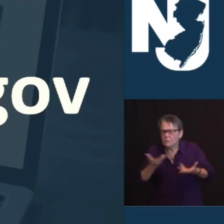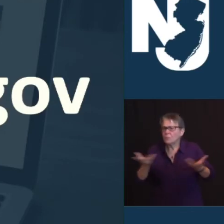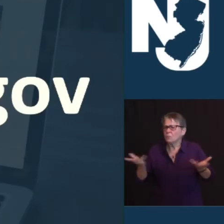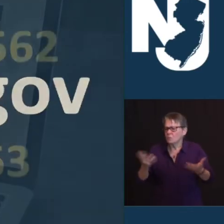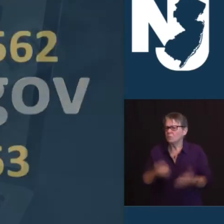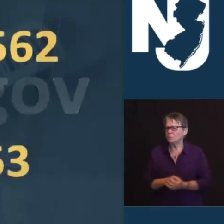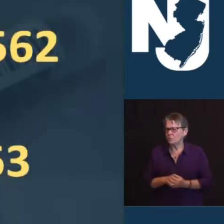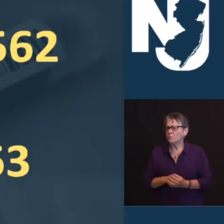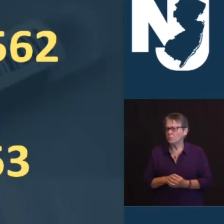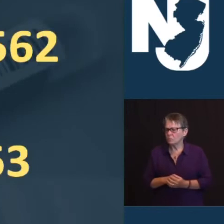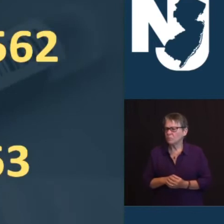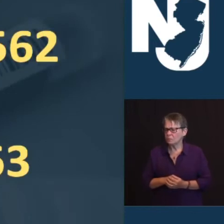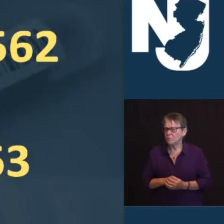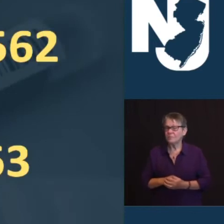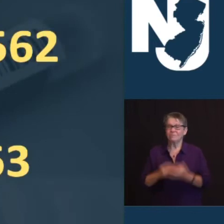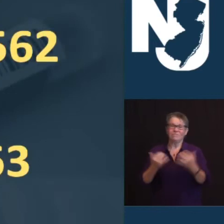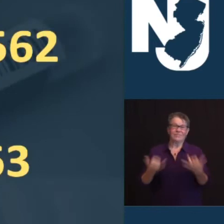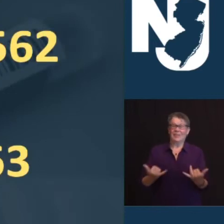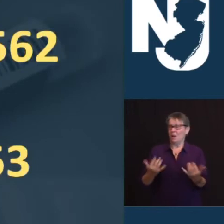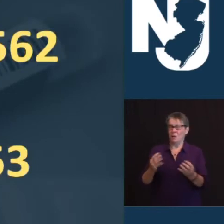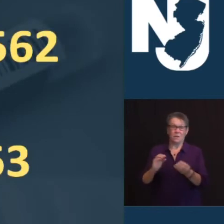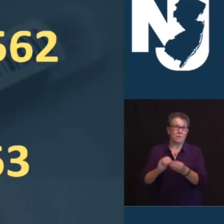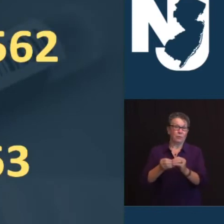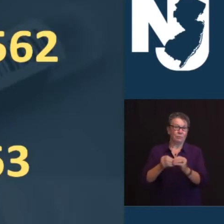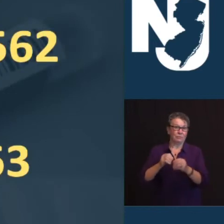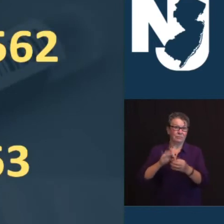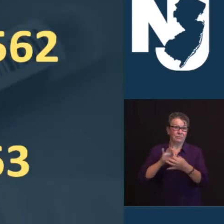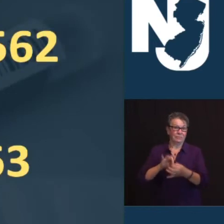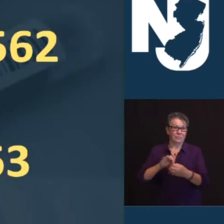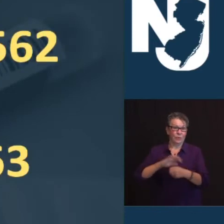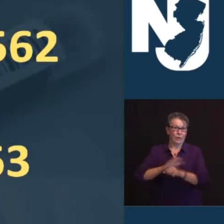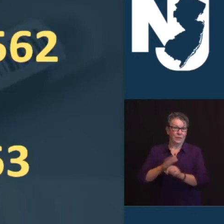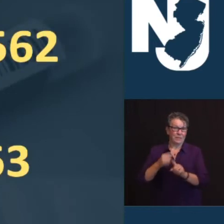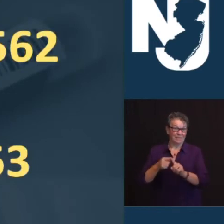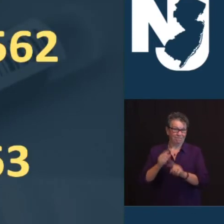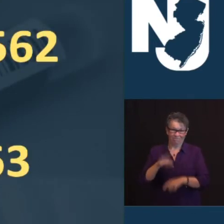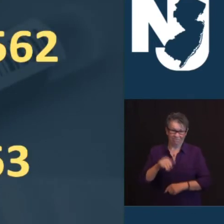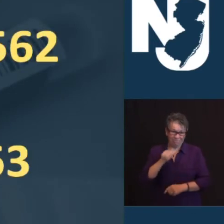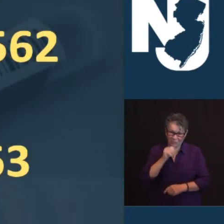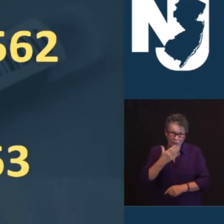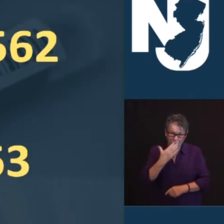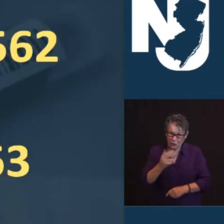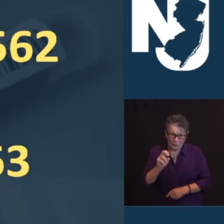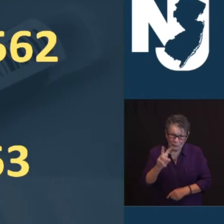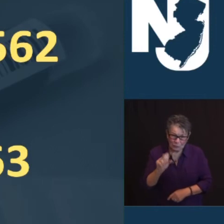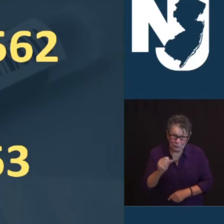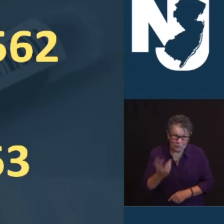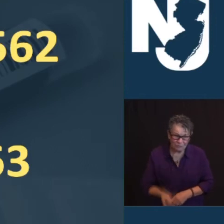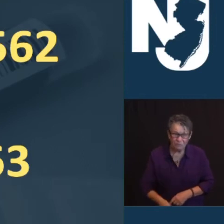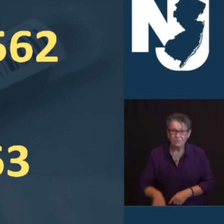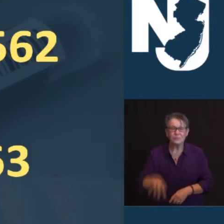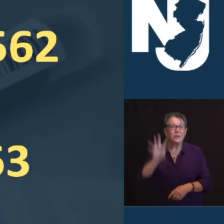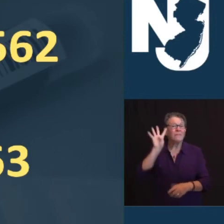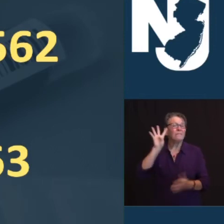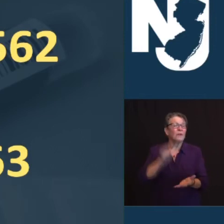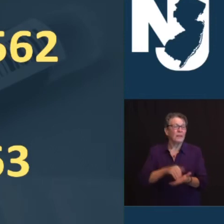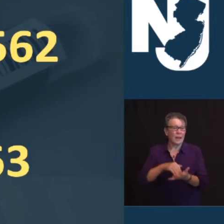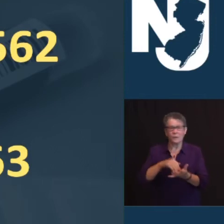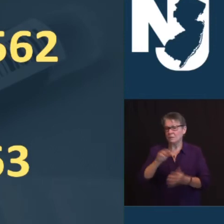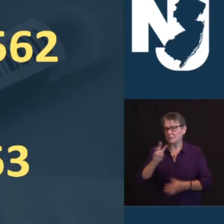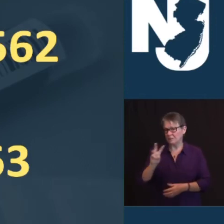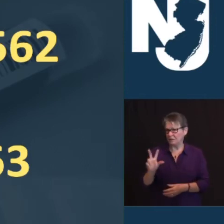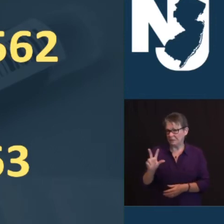statistics, and they're not pretty, as you well know. We're reporting an additional 4,063 cases. That brings our cumulative total to